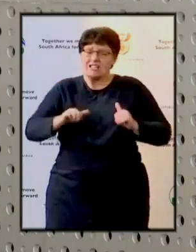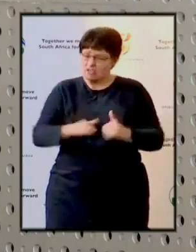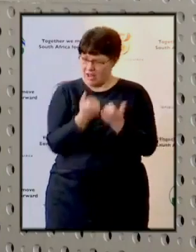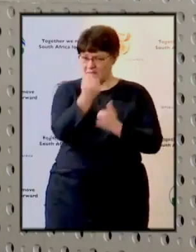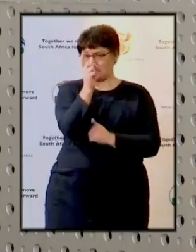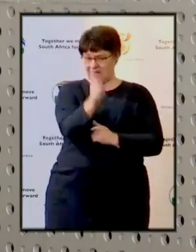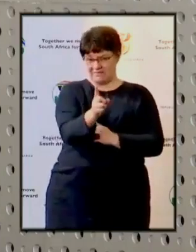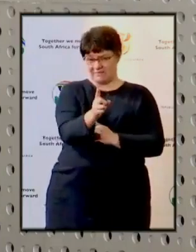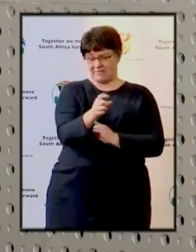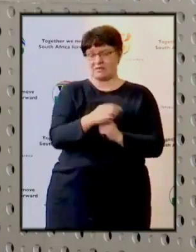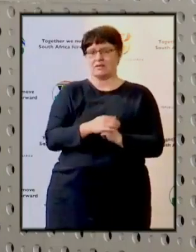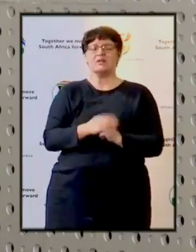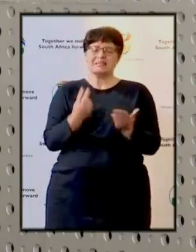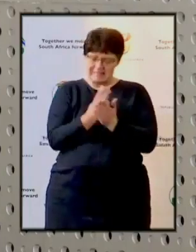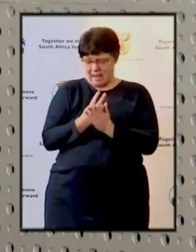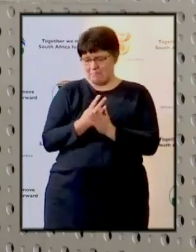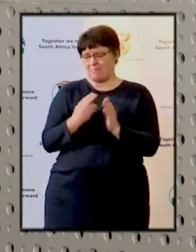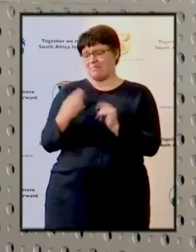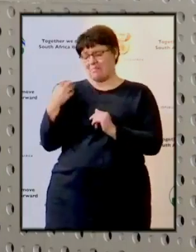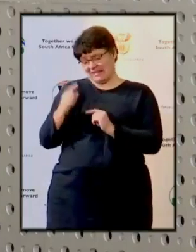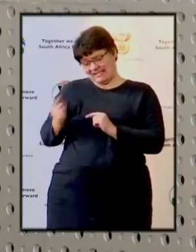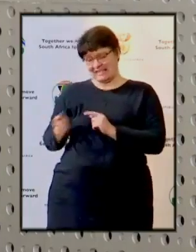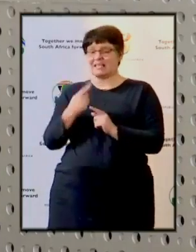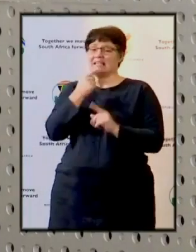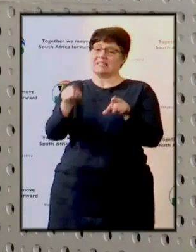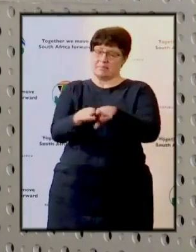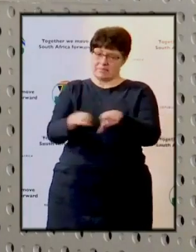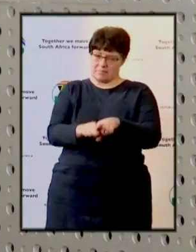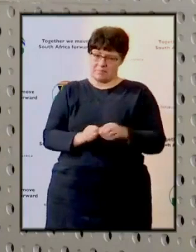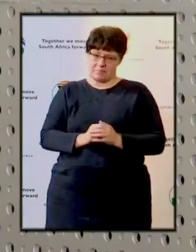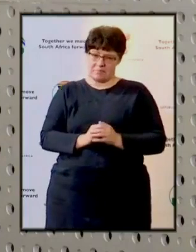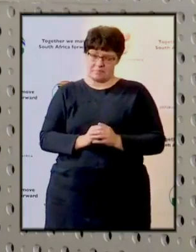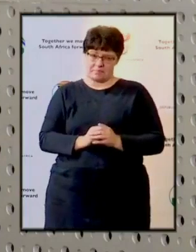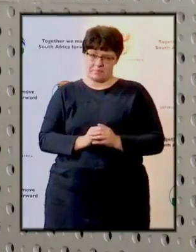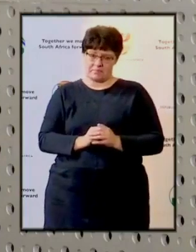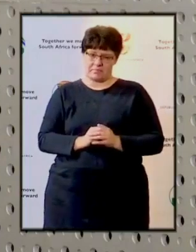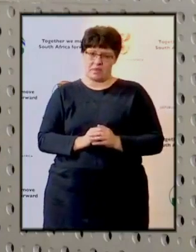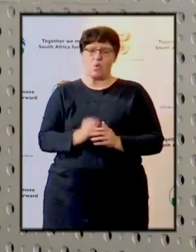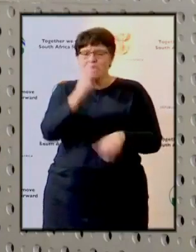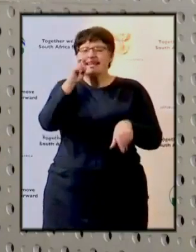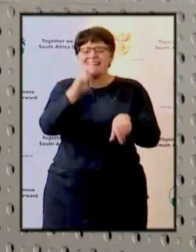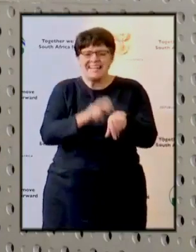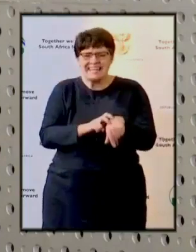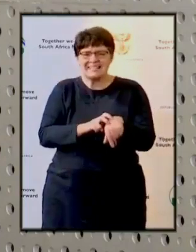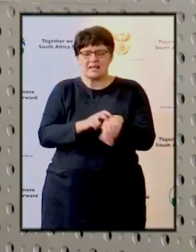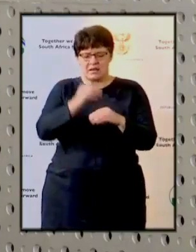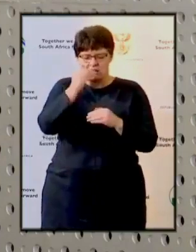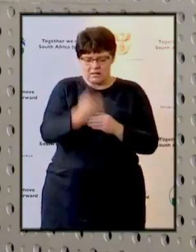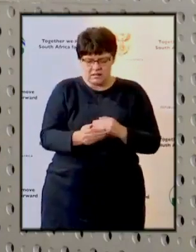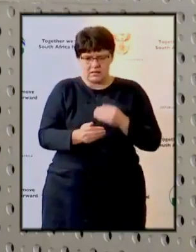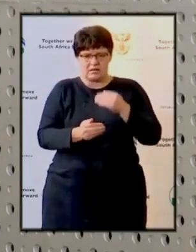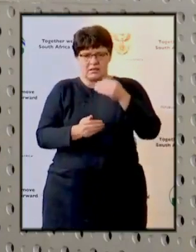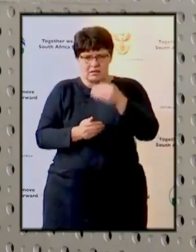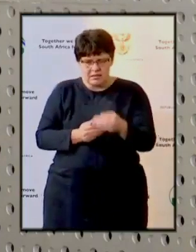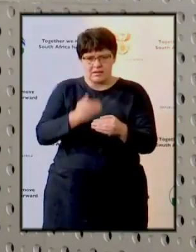that has been highlighted by my colleague that I really want to underline, is to implement a phased and cautious return to